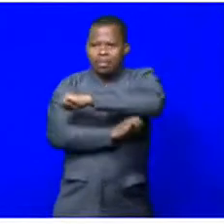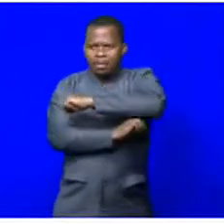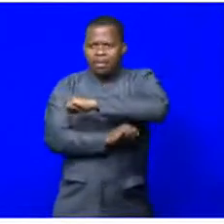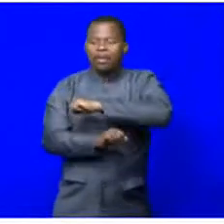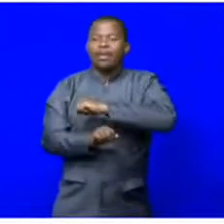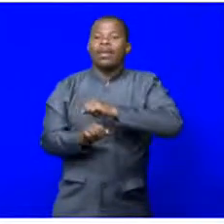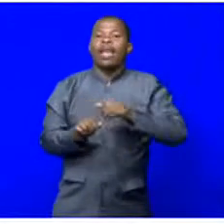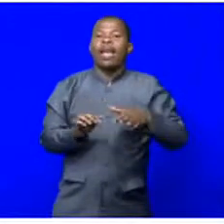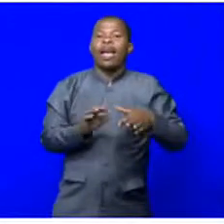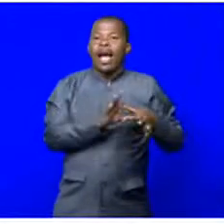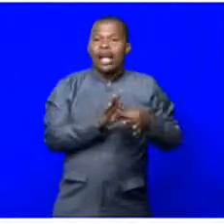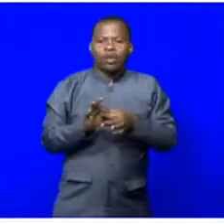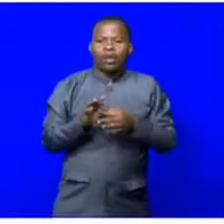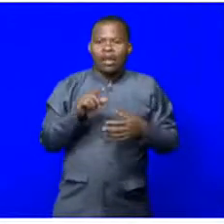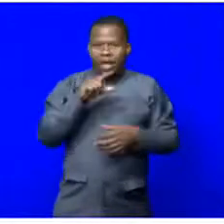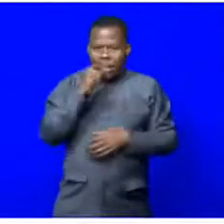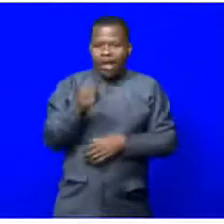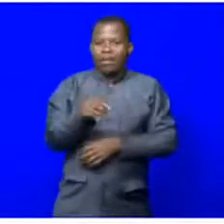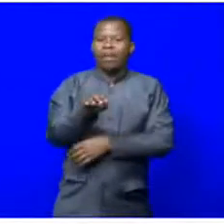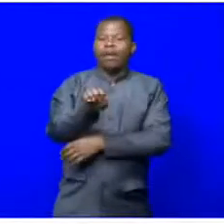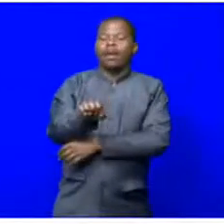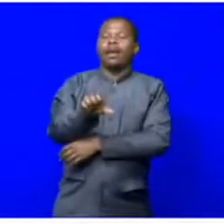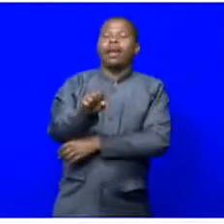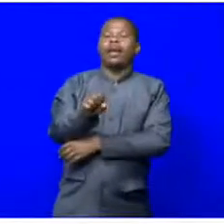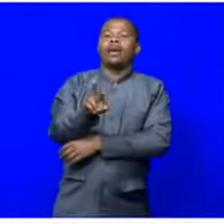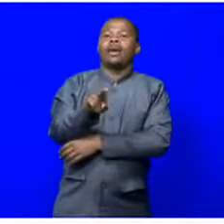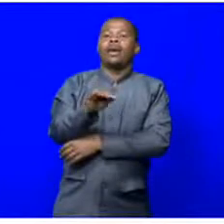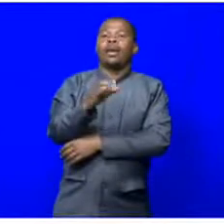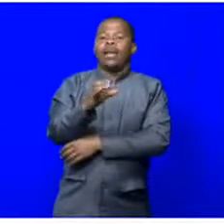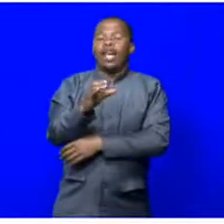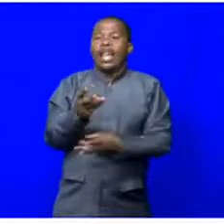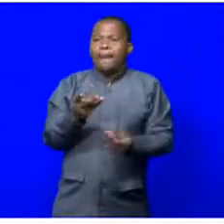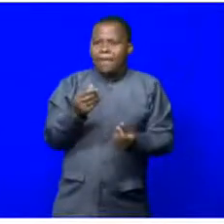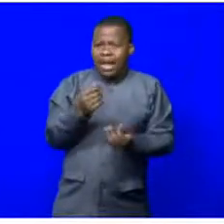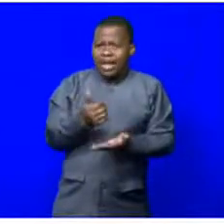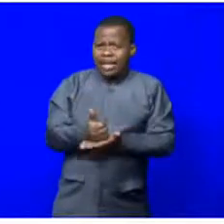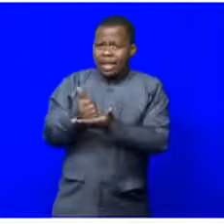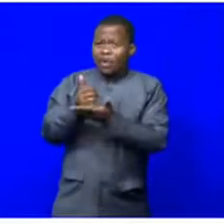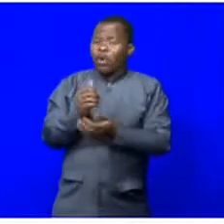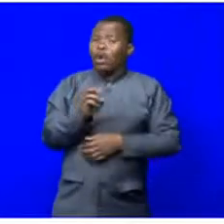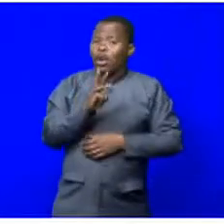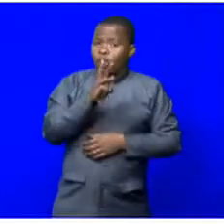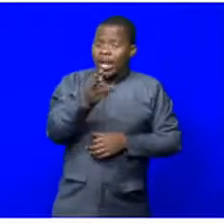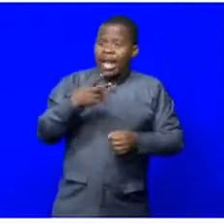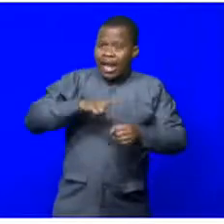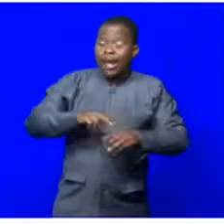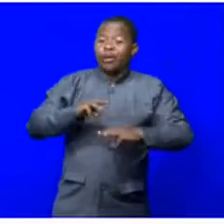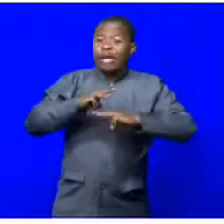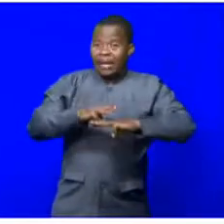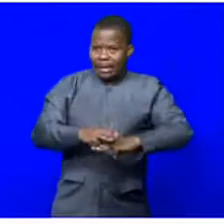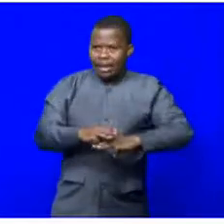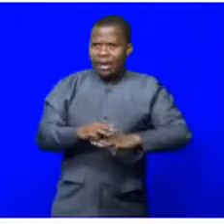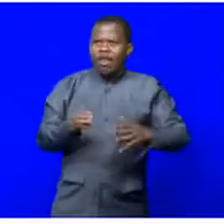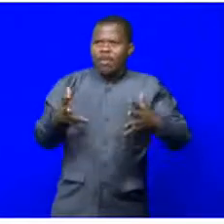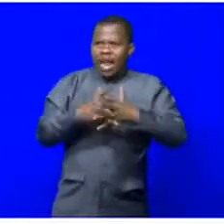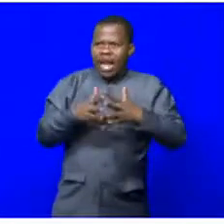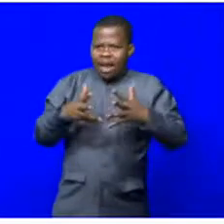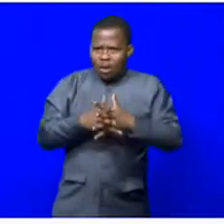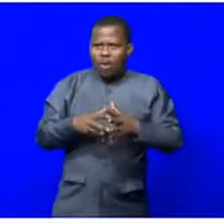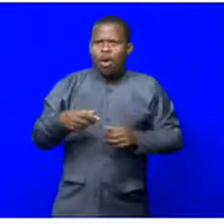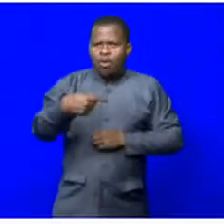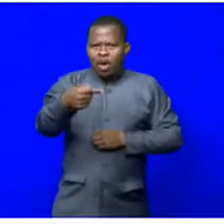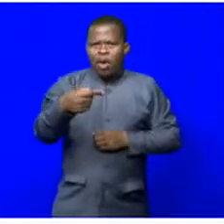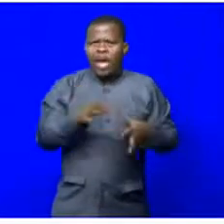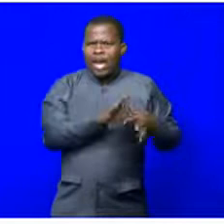lesing-ezrik kokuthi basichase ngemali basichasa ngato. Njengoba sithembisile kanze nakusaqhubeka lo mhlangano lobuka imali